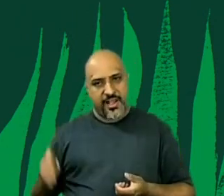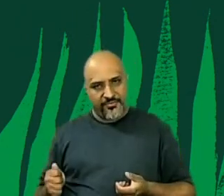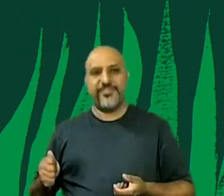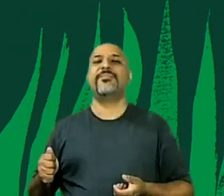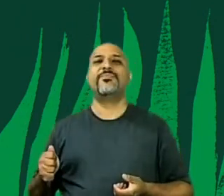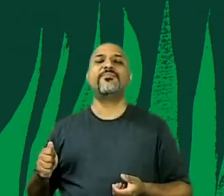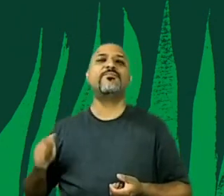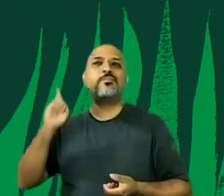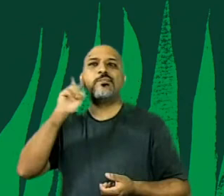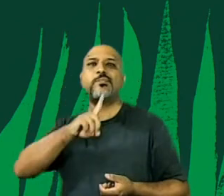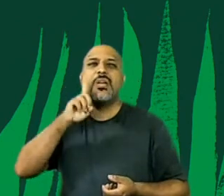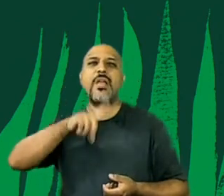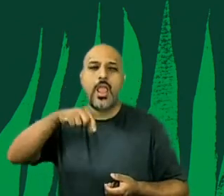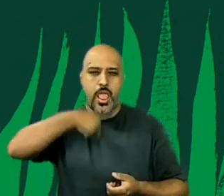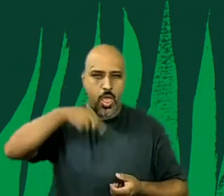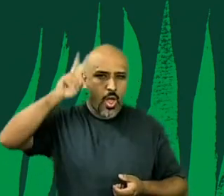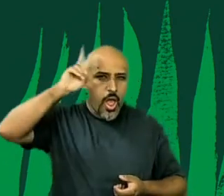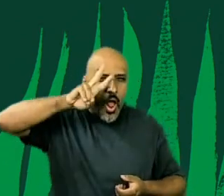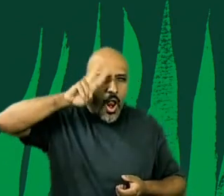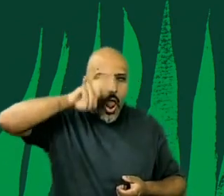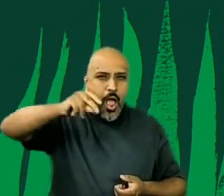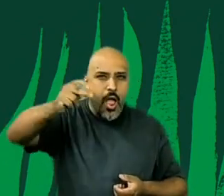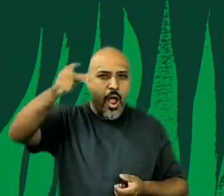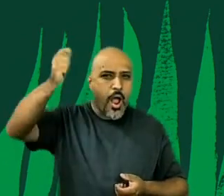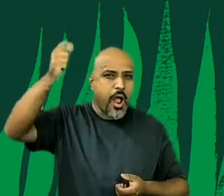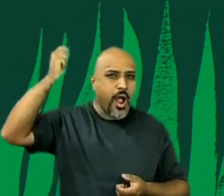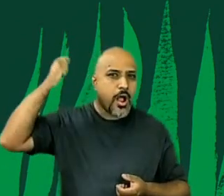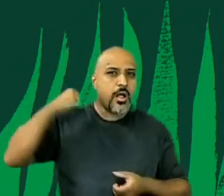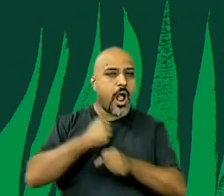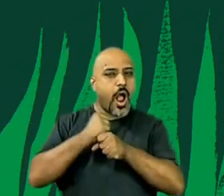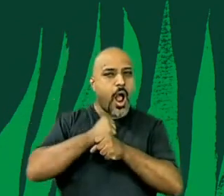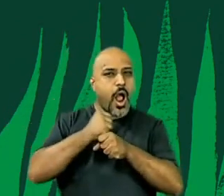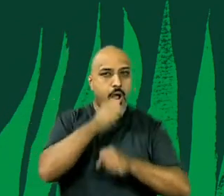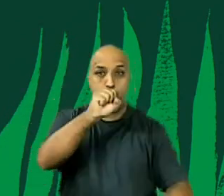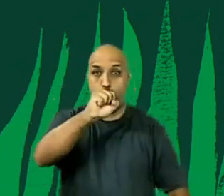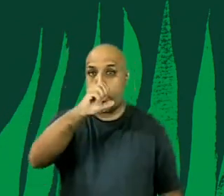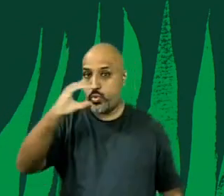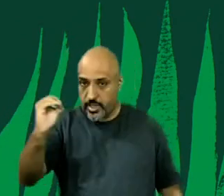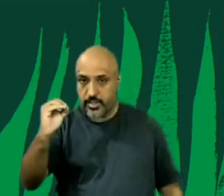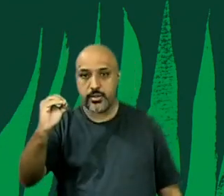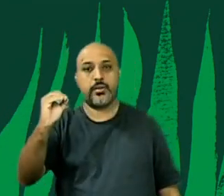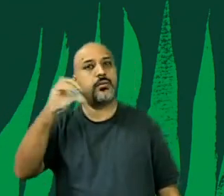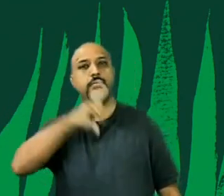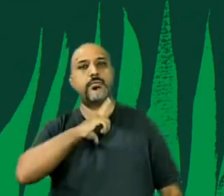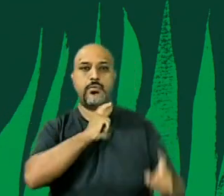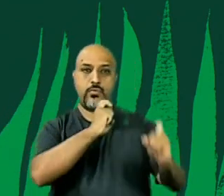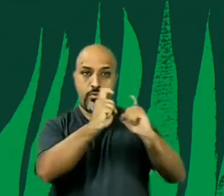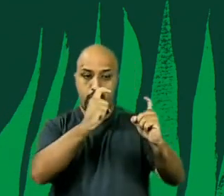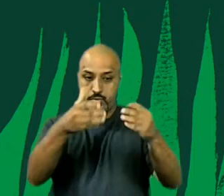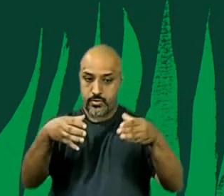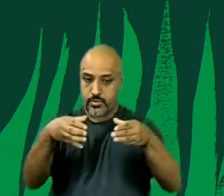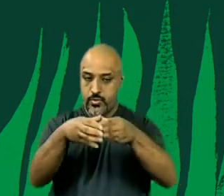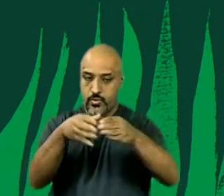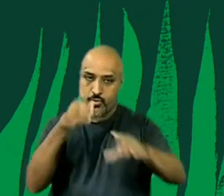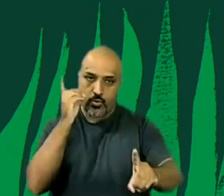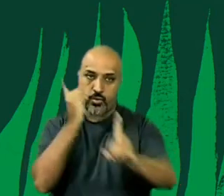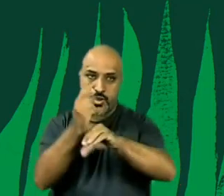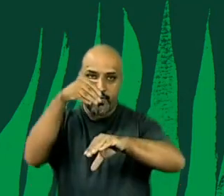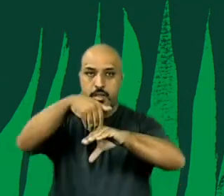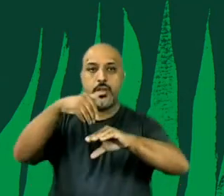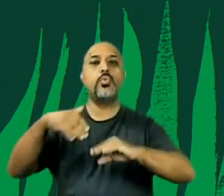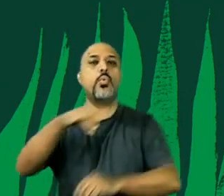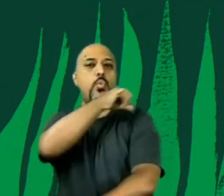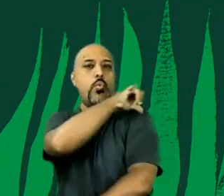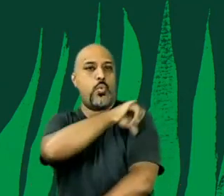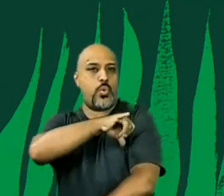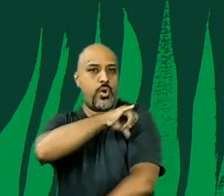Afro-American women writers, I remember that in the 1980s, when we met here in Rio de Janeiro, there